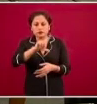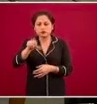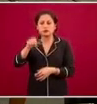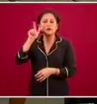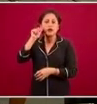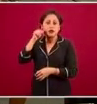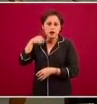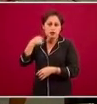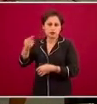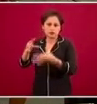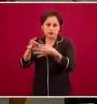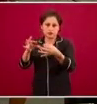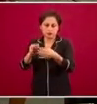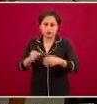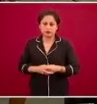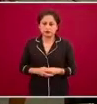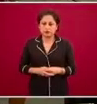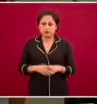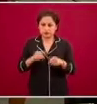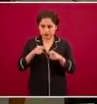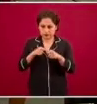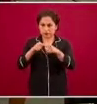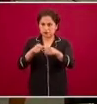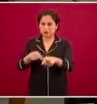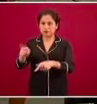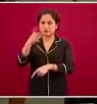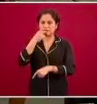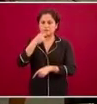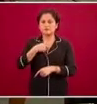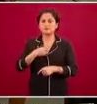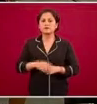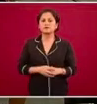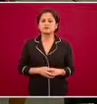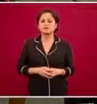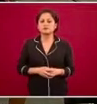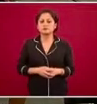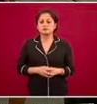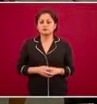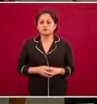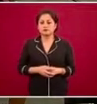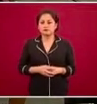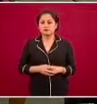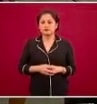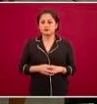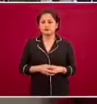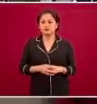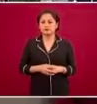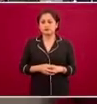their concerns. So I will read the letter, and tomorrow we can continue.